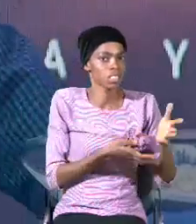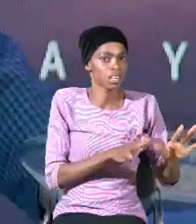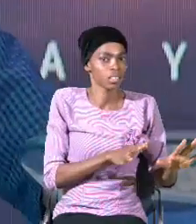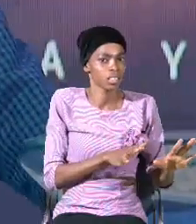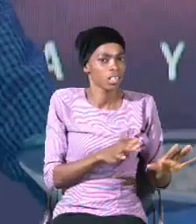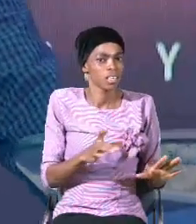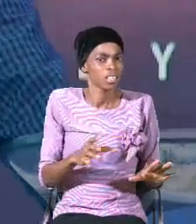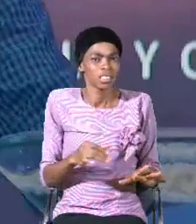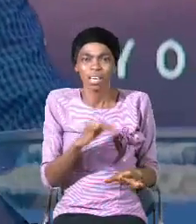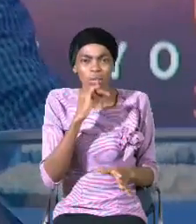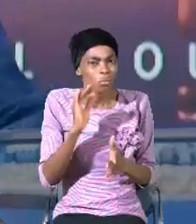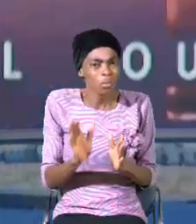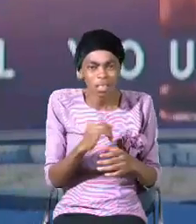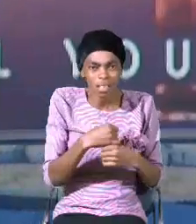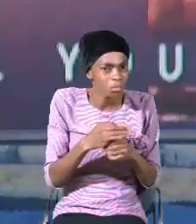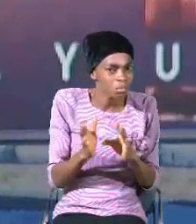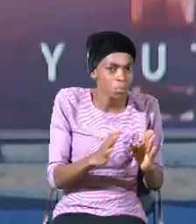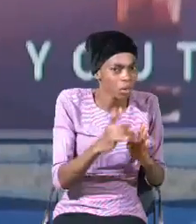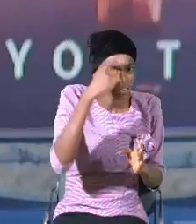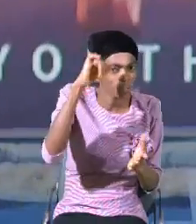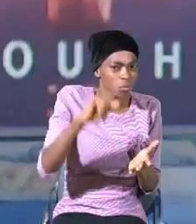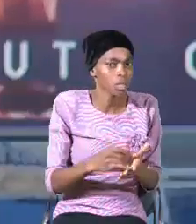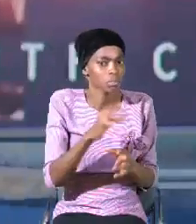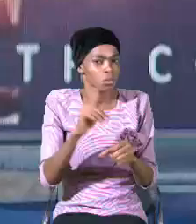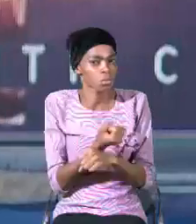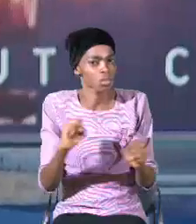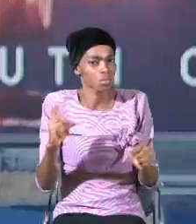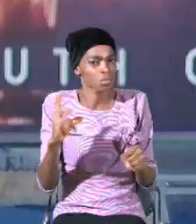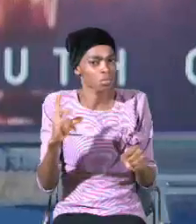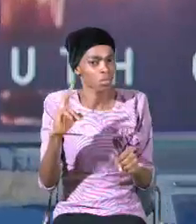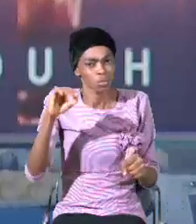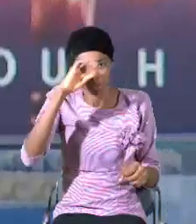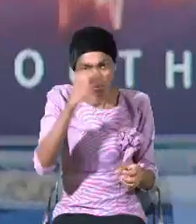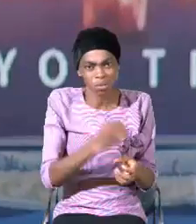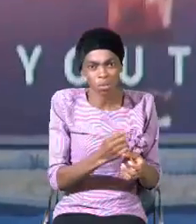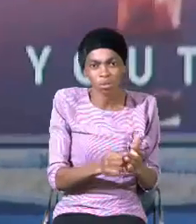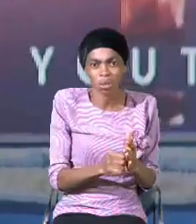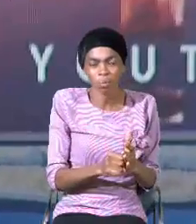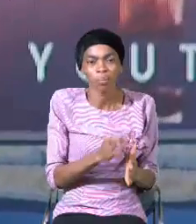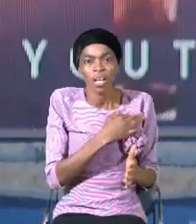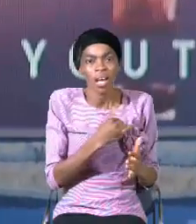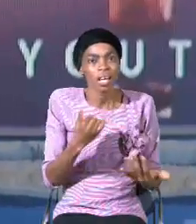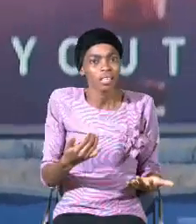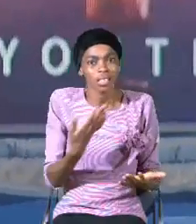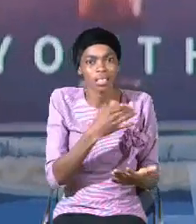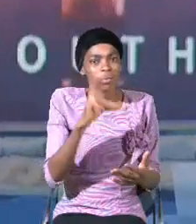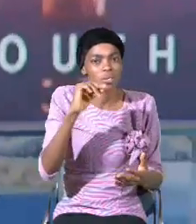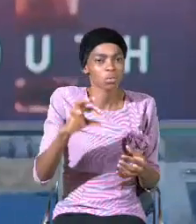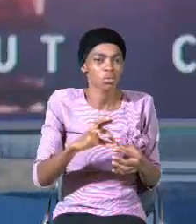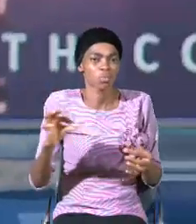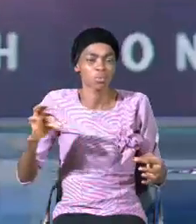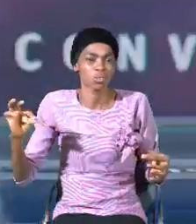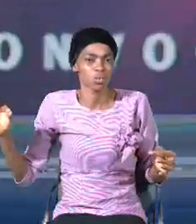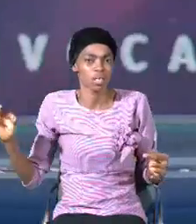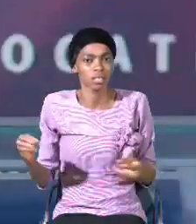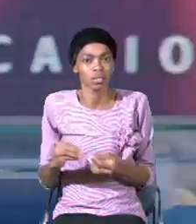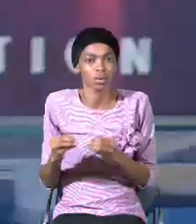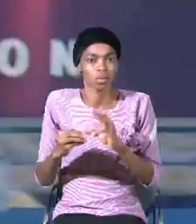made preparation for that. There's no salvation, there's no sonship, and there's no spirituality. Number four is